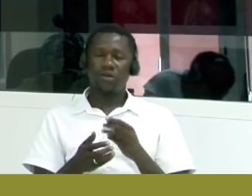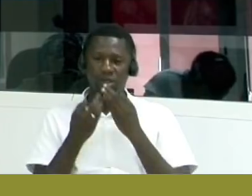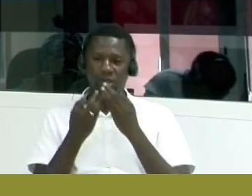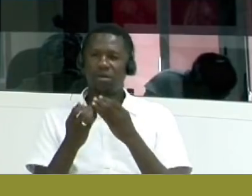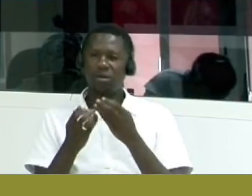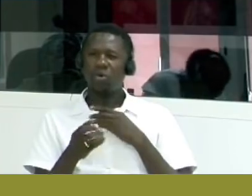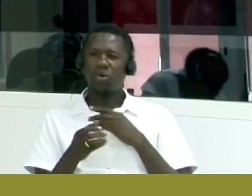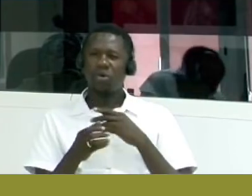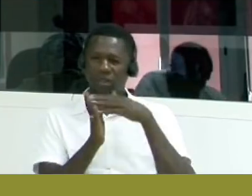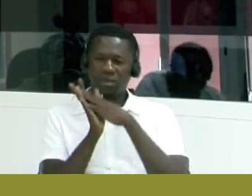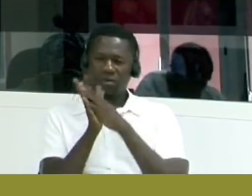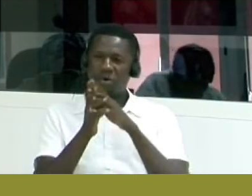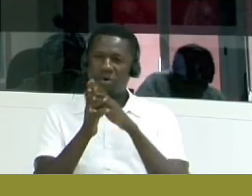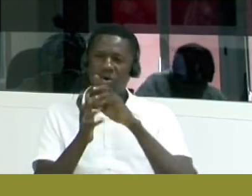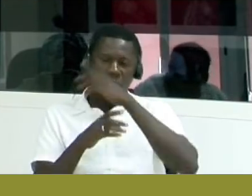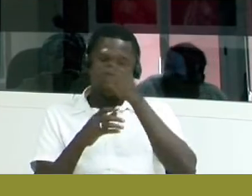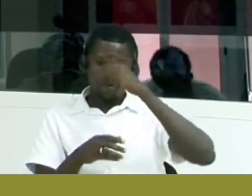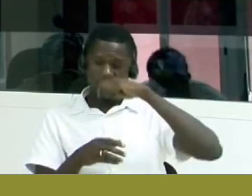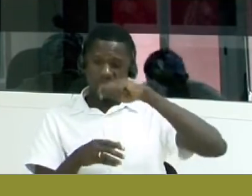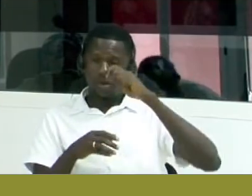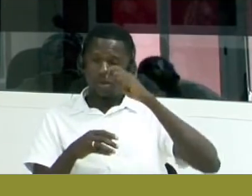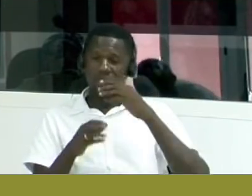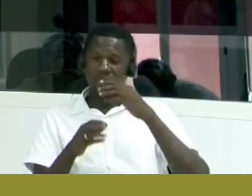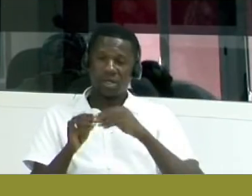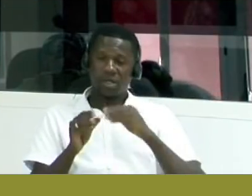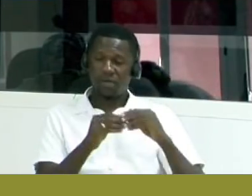what? No. I'm saying.